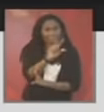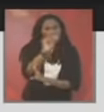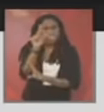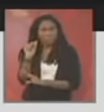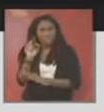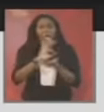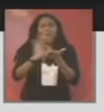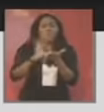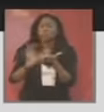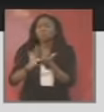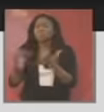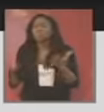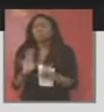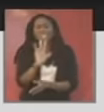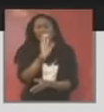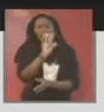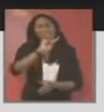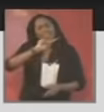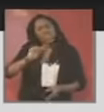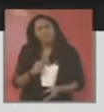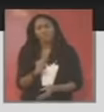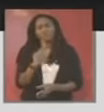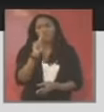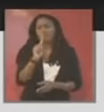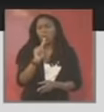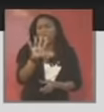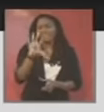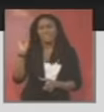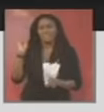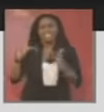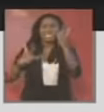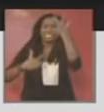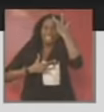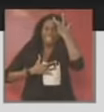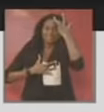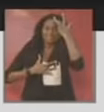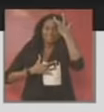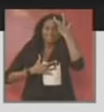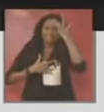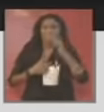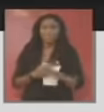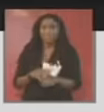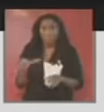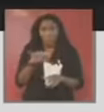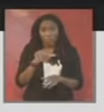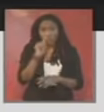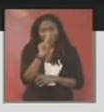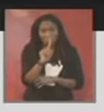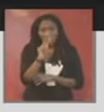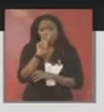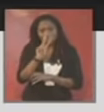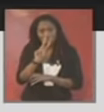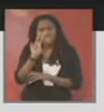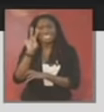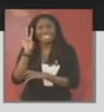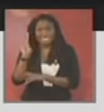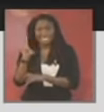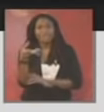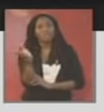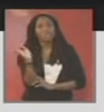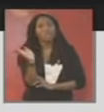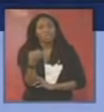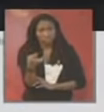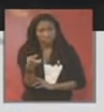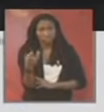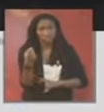we had confirmed 7,150 cases, which included 127 confirmed fatalities from